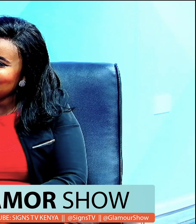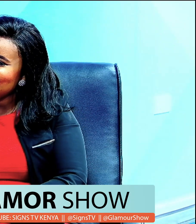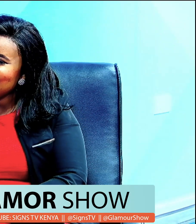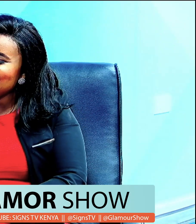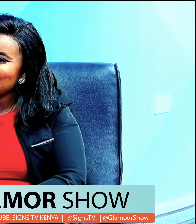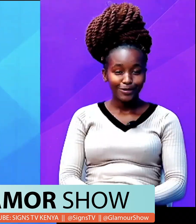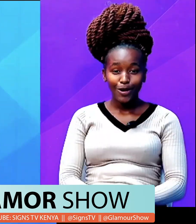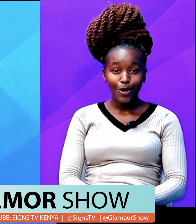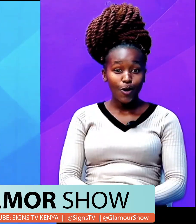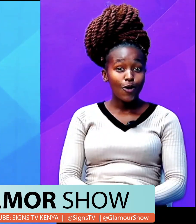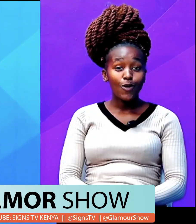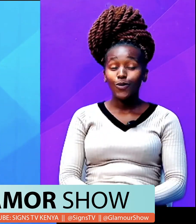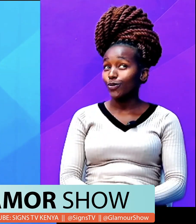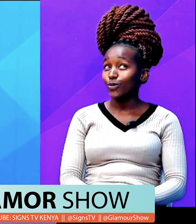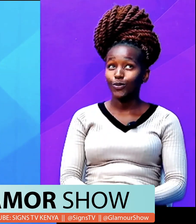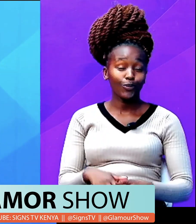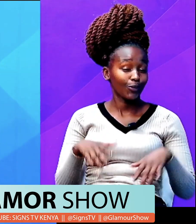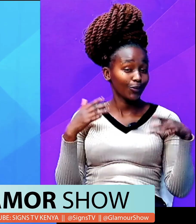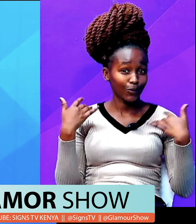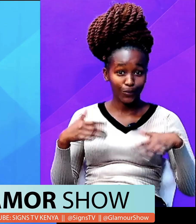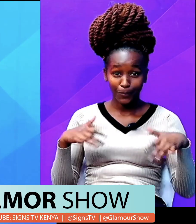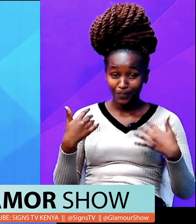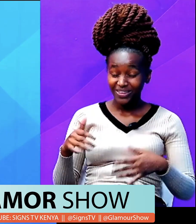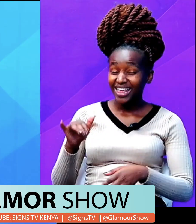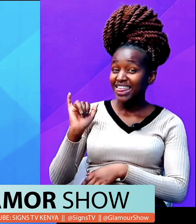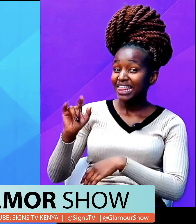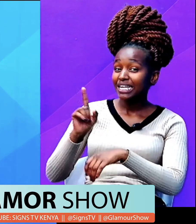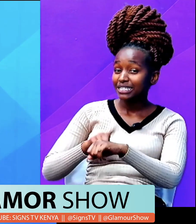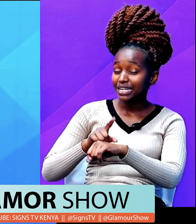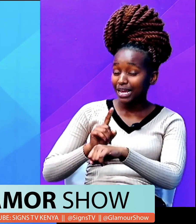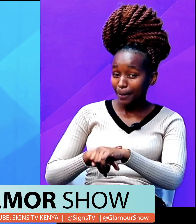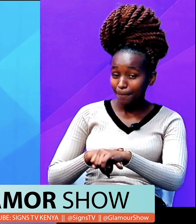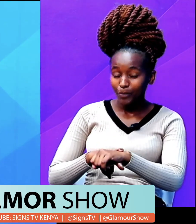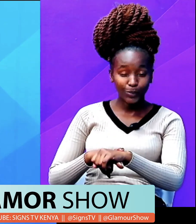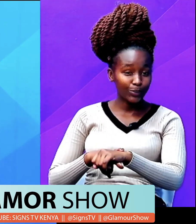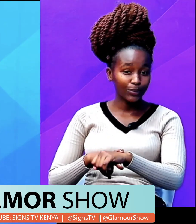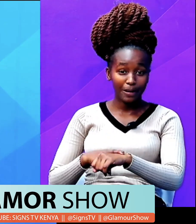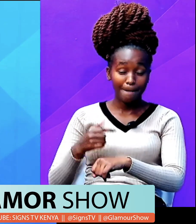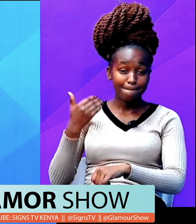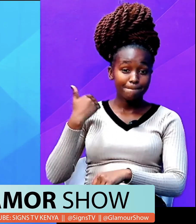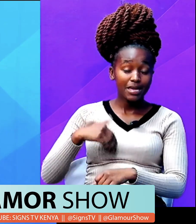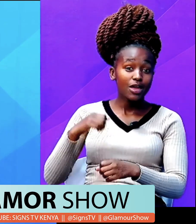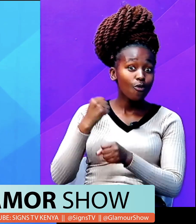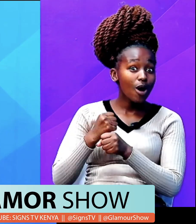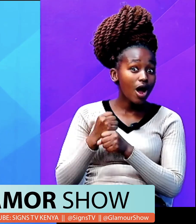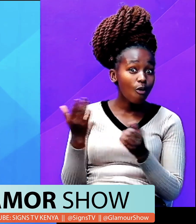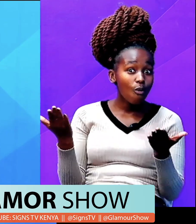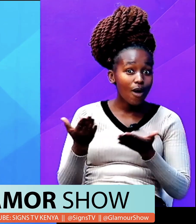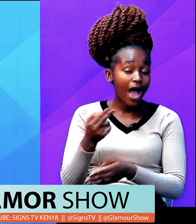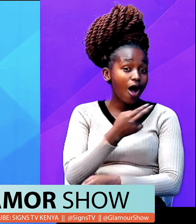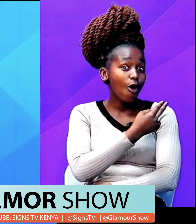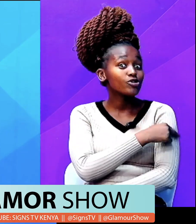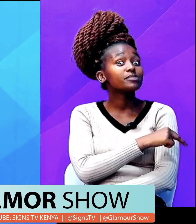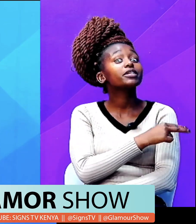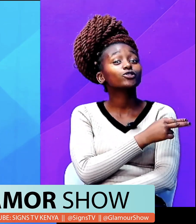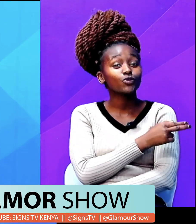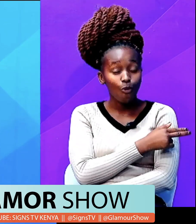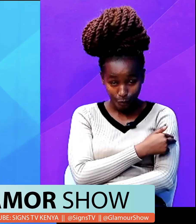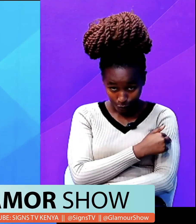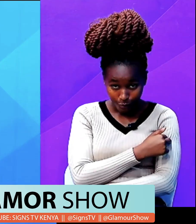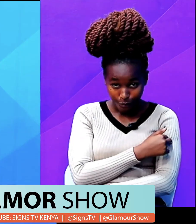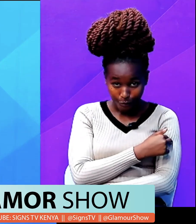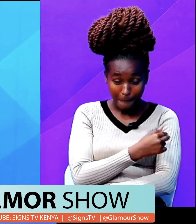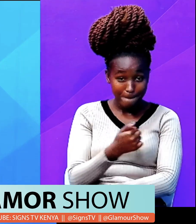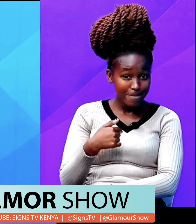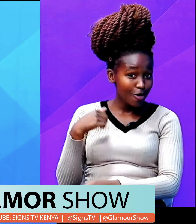time? Oh my God. I remember that time. I used to work in a hospital. Just imagine. I used to